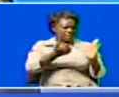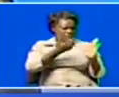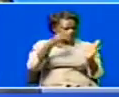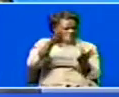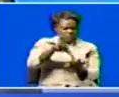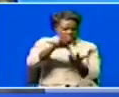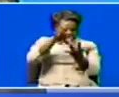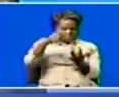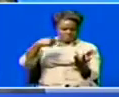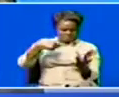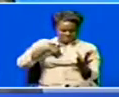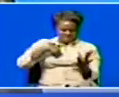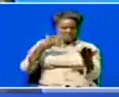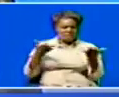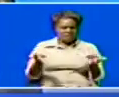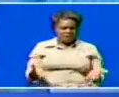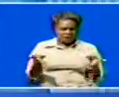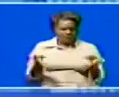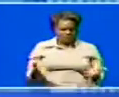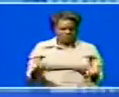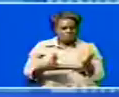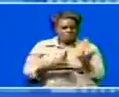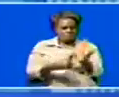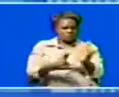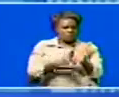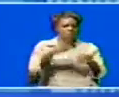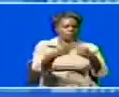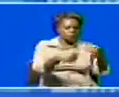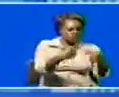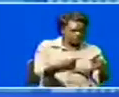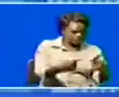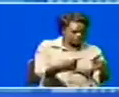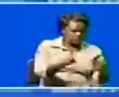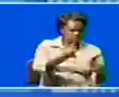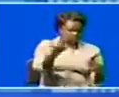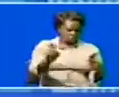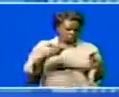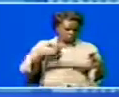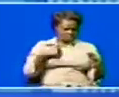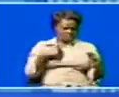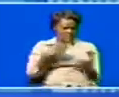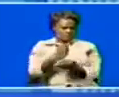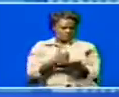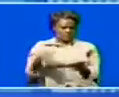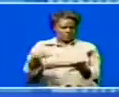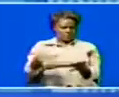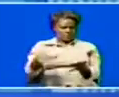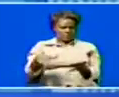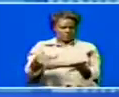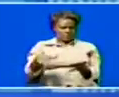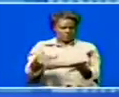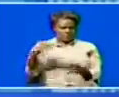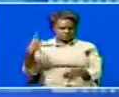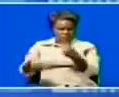choice for me, right? Does this really represent progress? Mm-hmm. And I feel like in some places we really